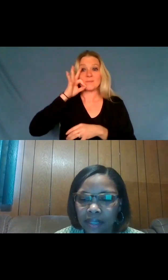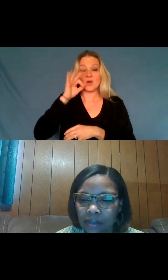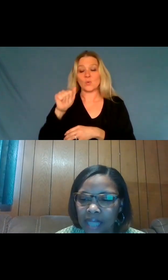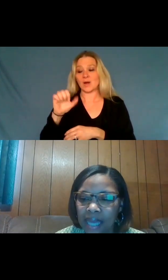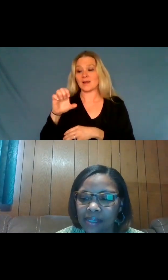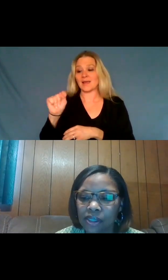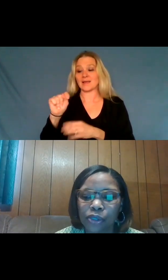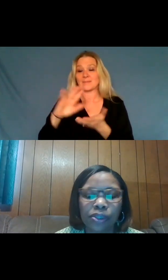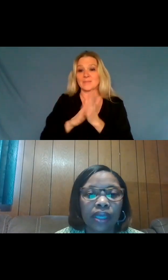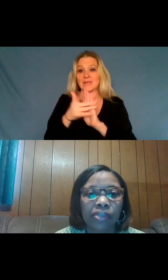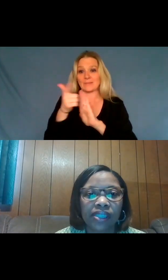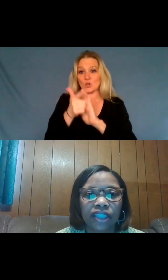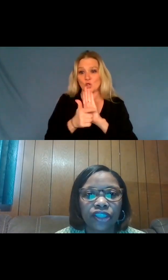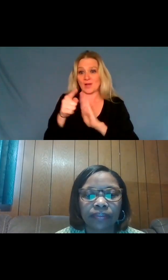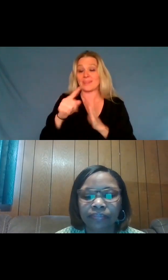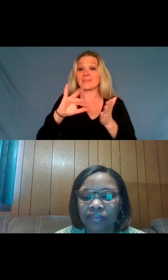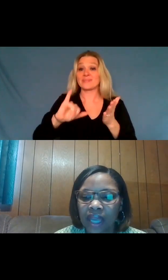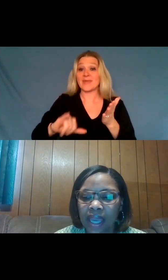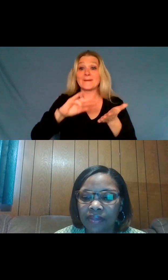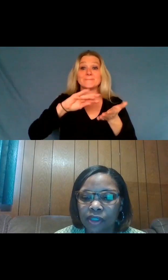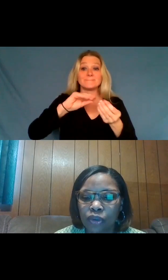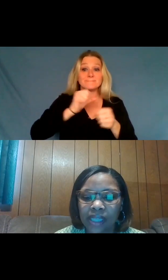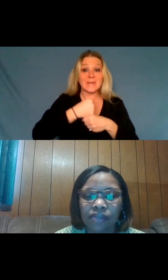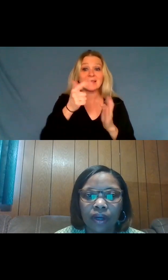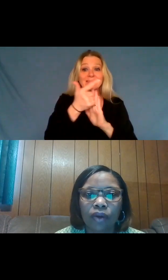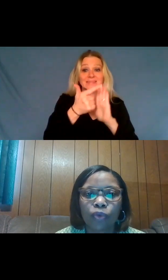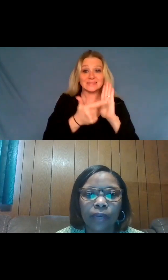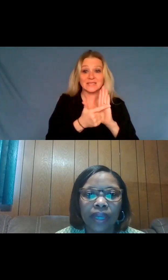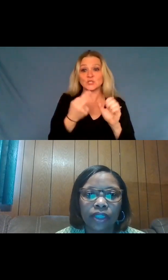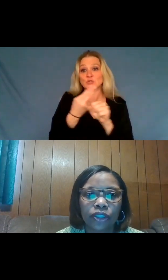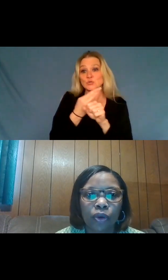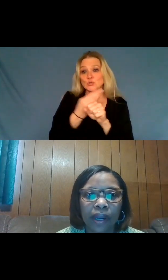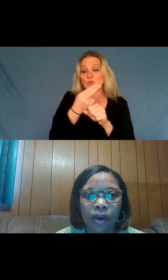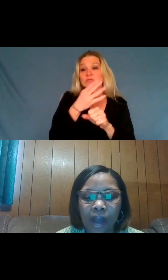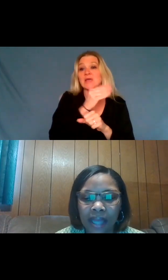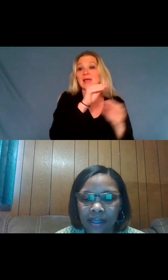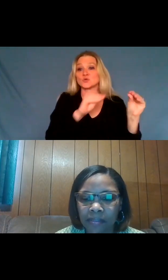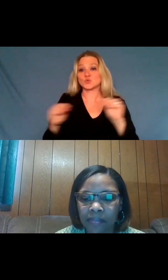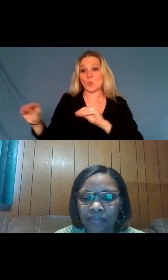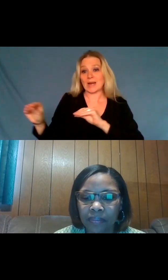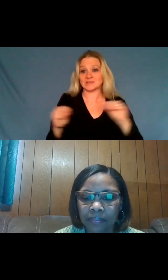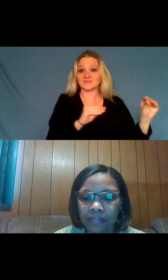it legalized the use and possession and the transfer of recreational marijuana,